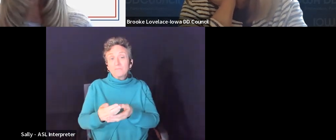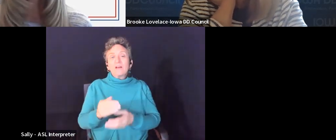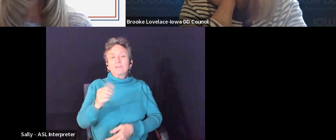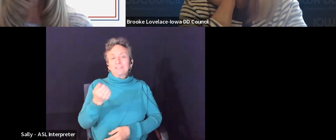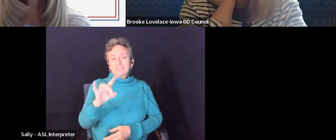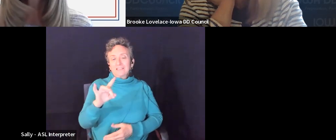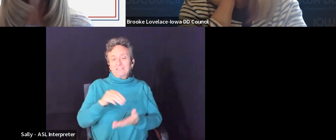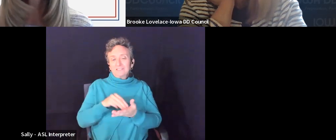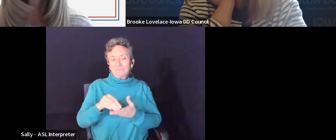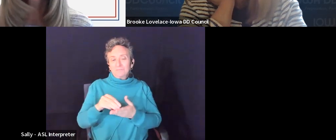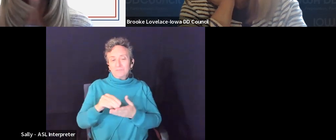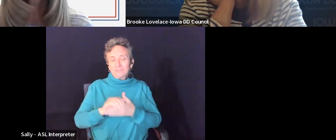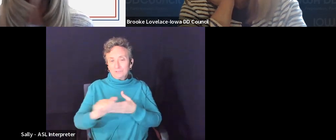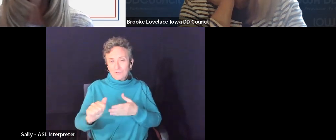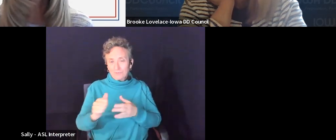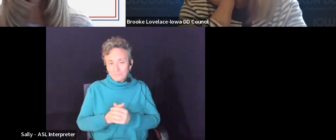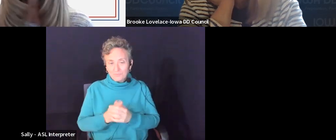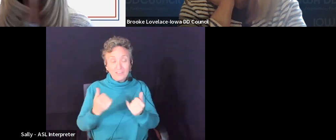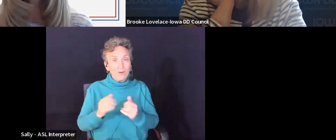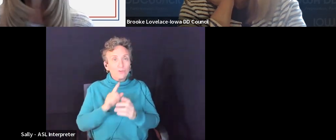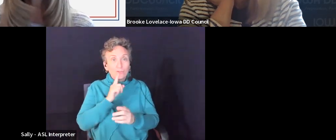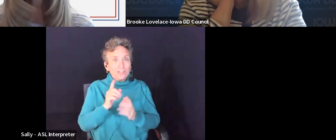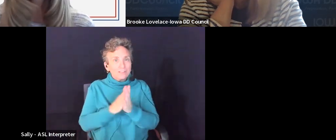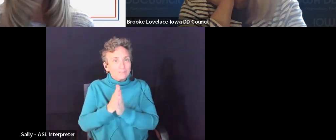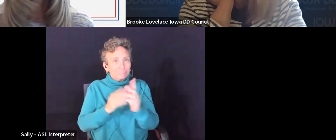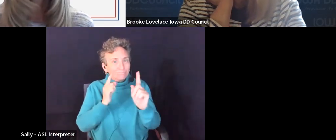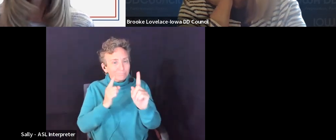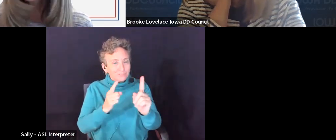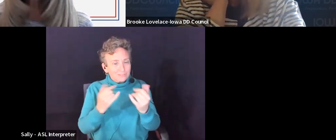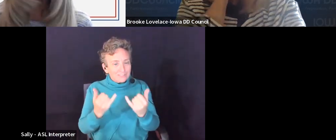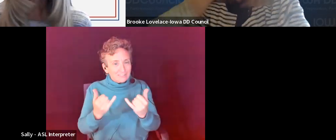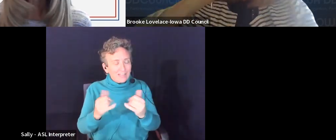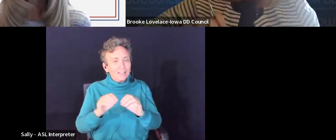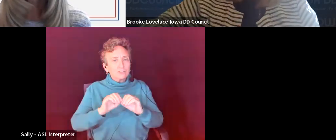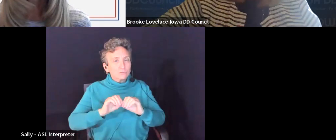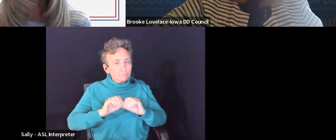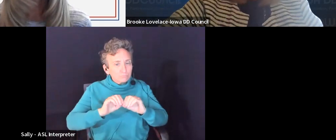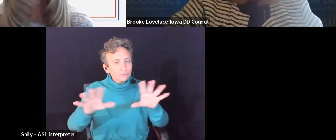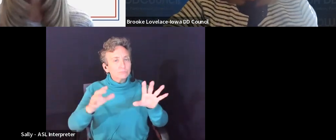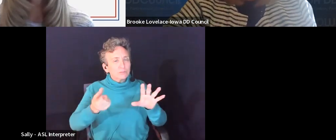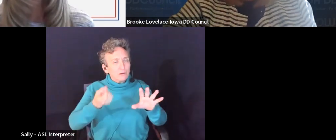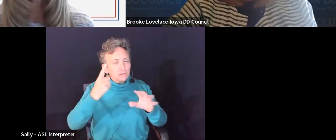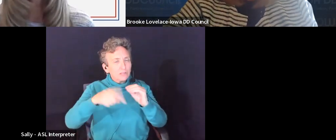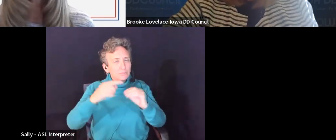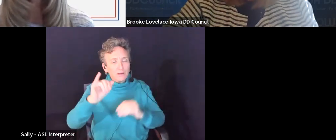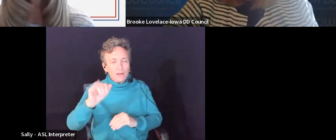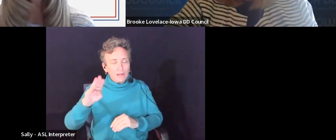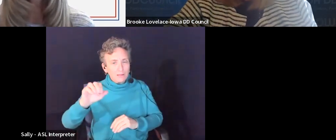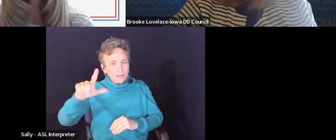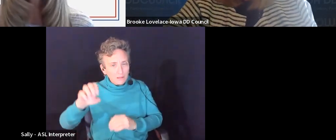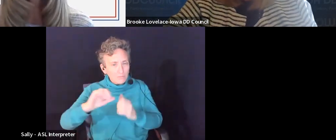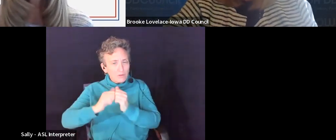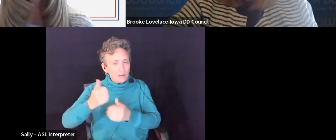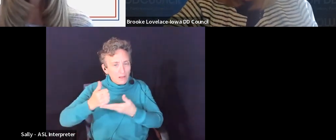things we're really looking forward to today is to get more people to know about IAble and find that it really